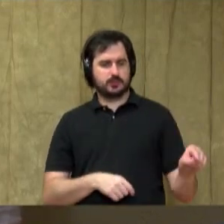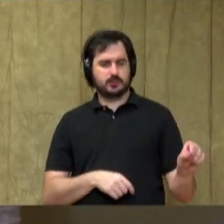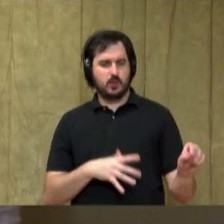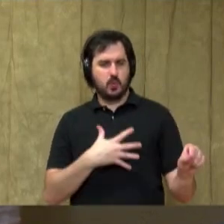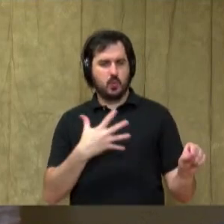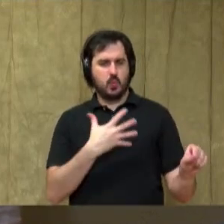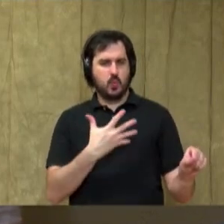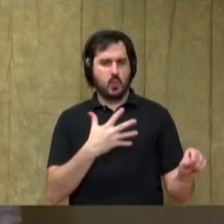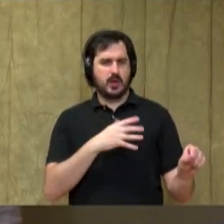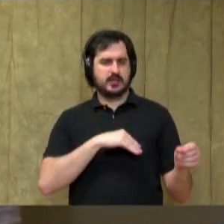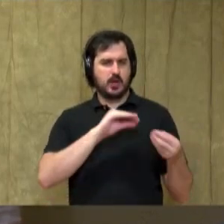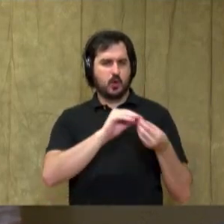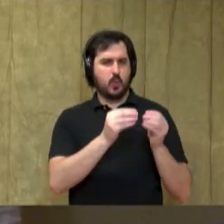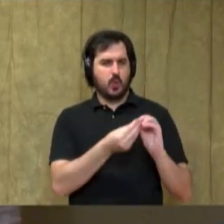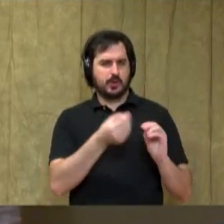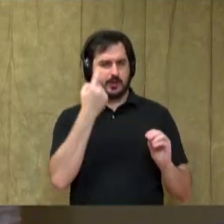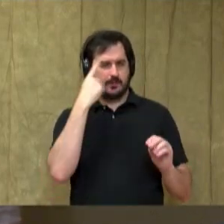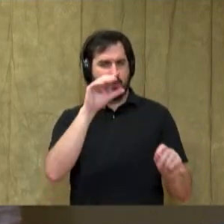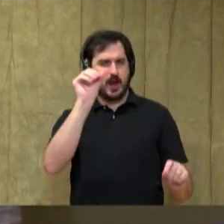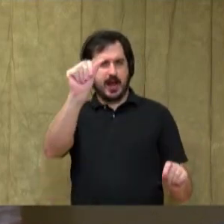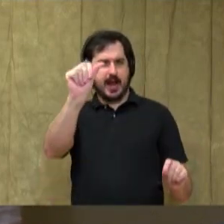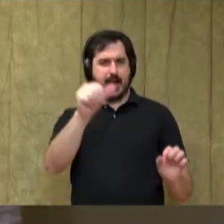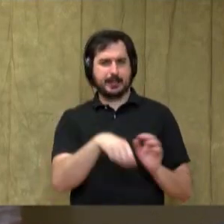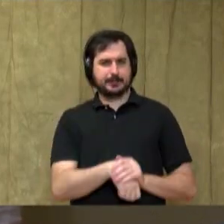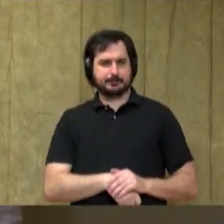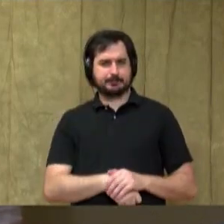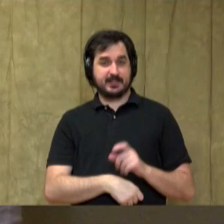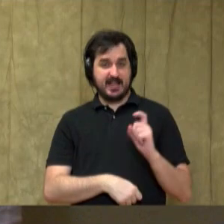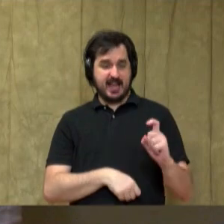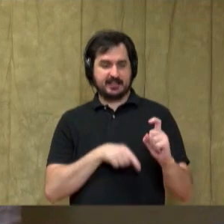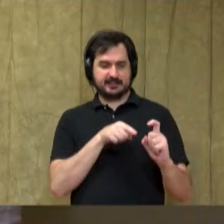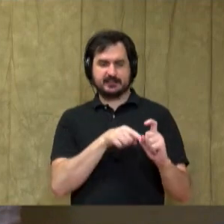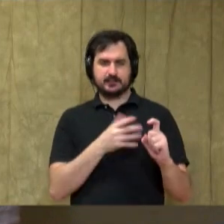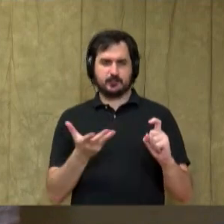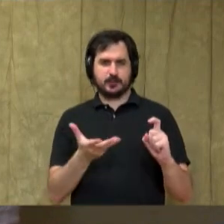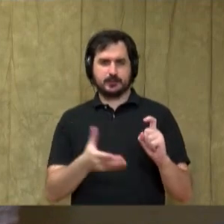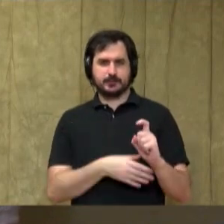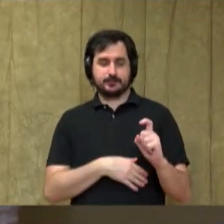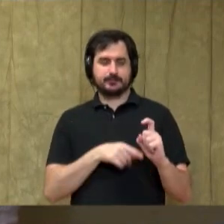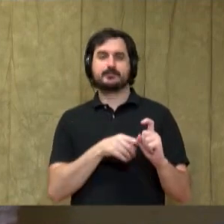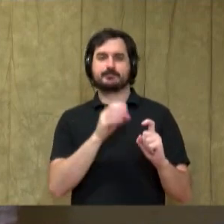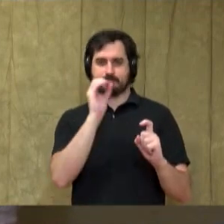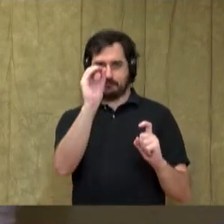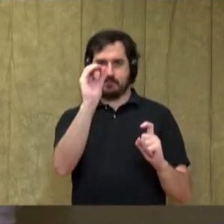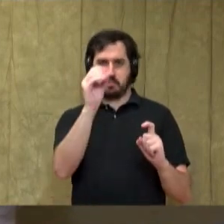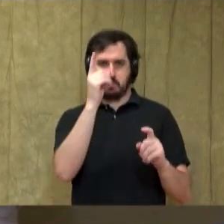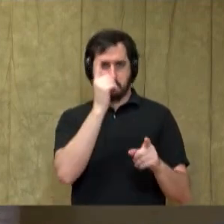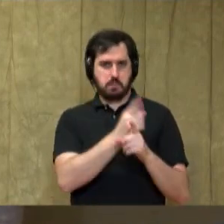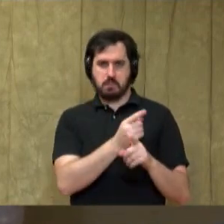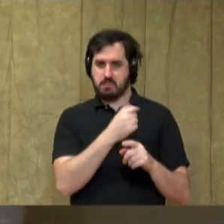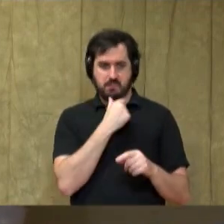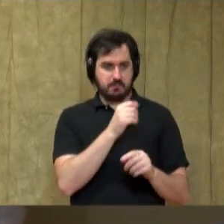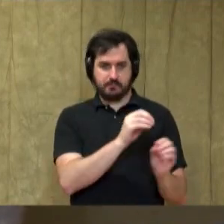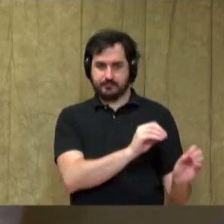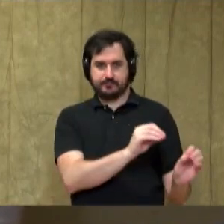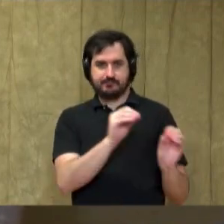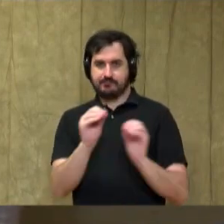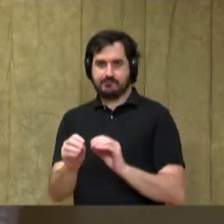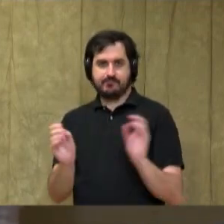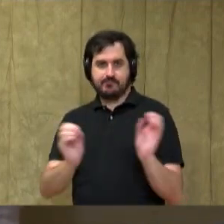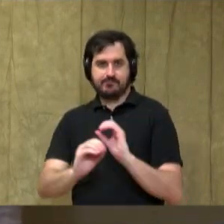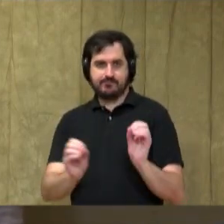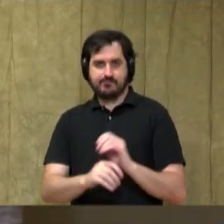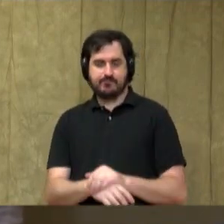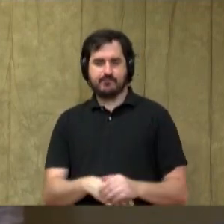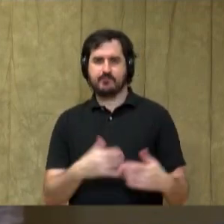the coordinates for A? What is X? Yeah, X is 0, right? Because we don't move over at all.